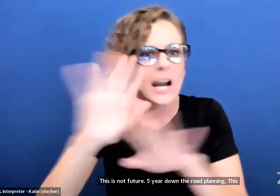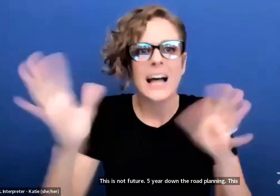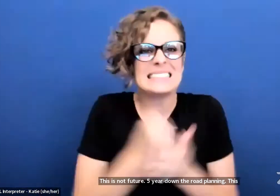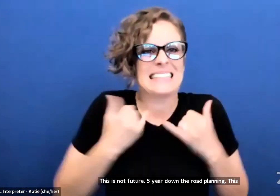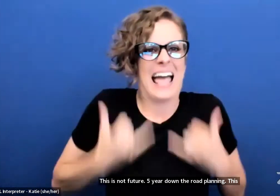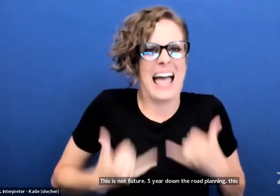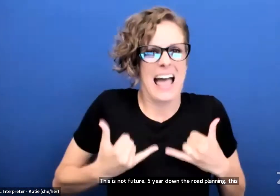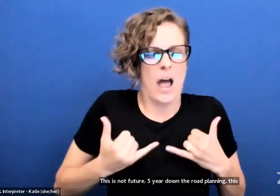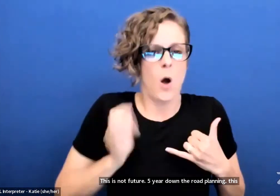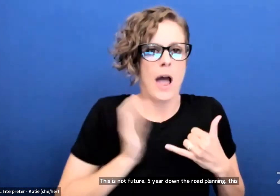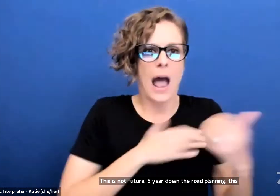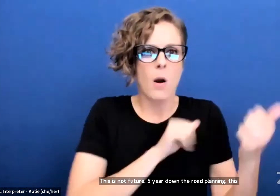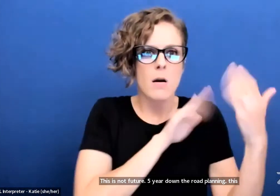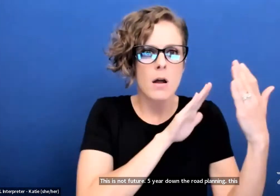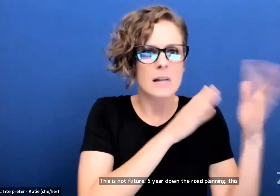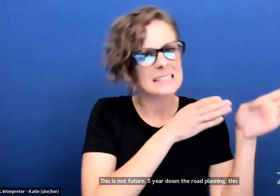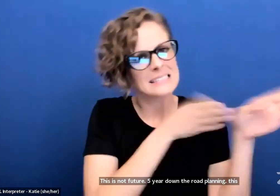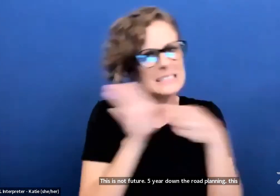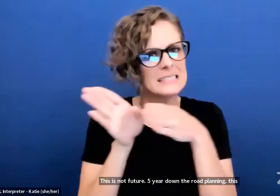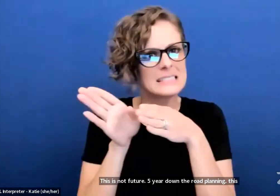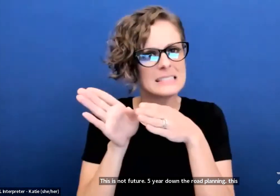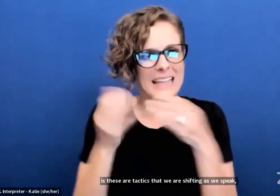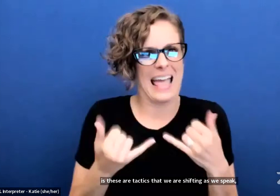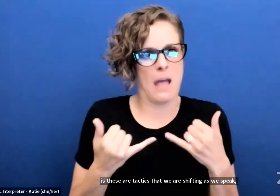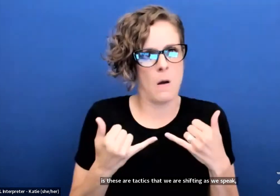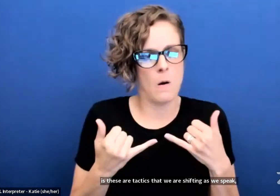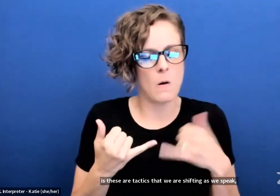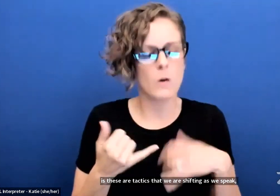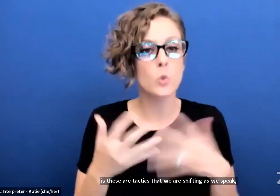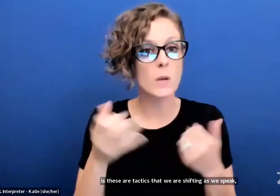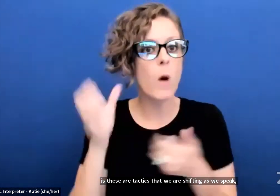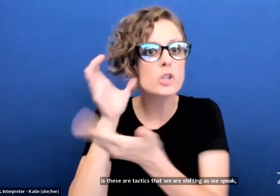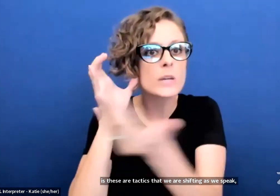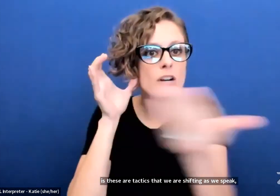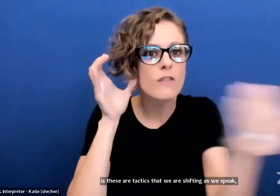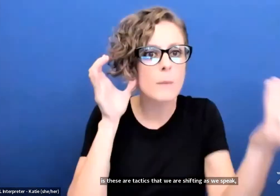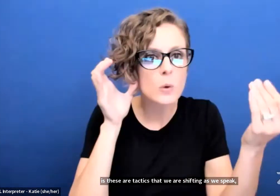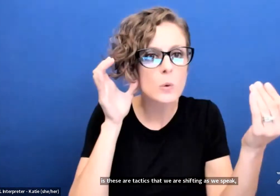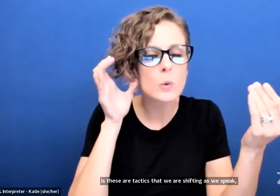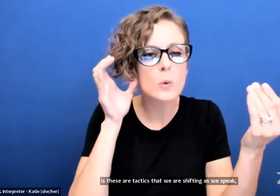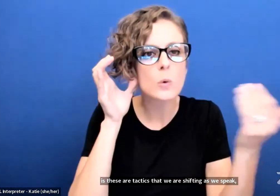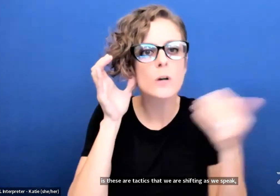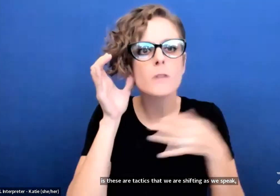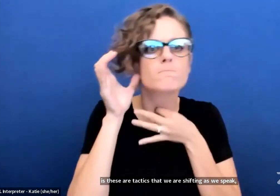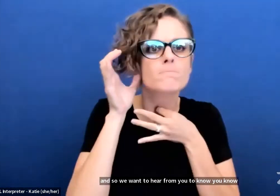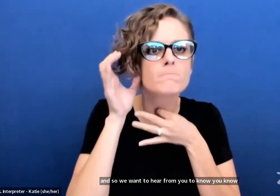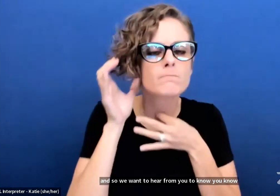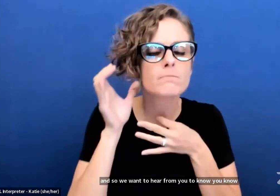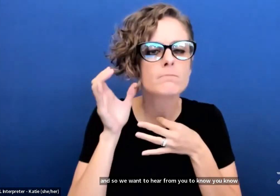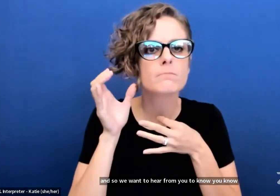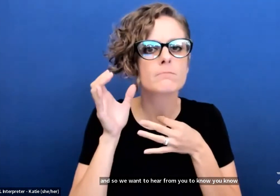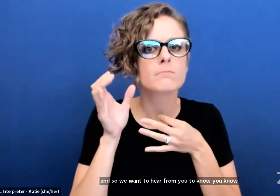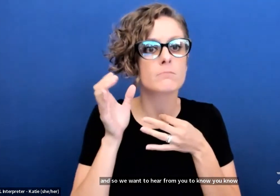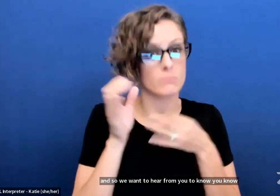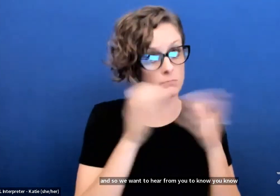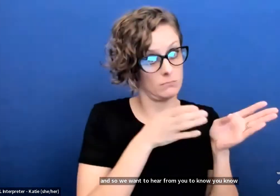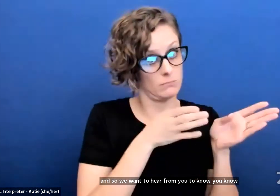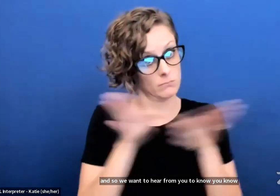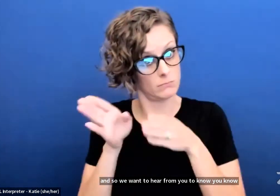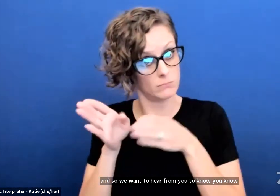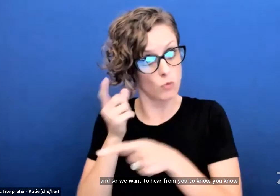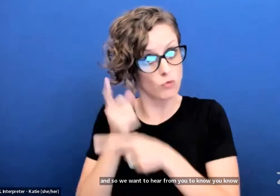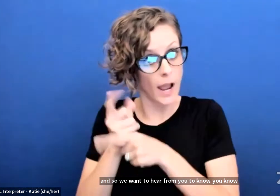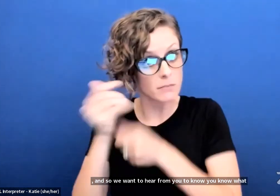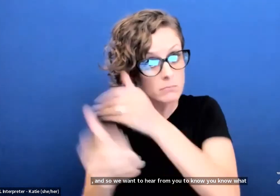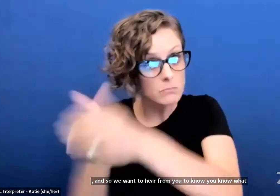we are shifting as we speak. And so we want to hear from you to know, what are we moving in the right direction? Are there things